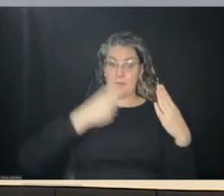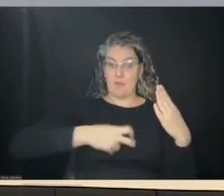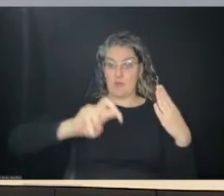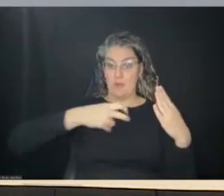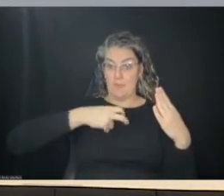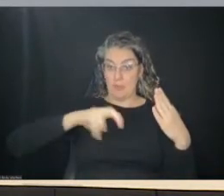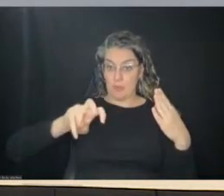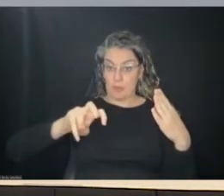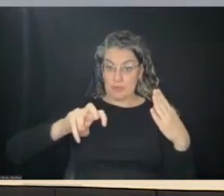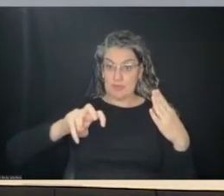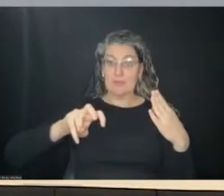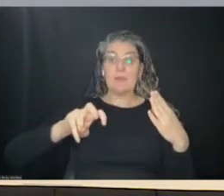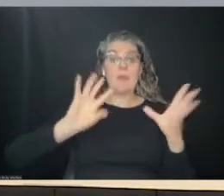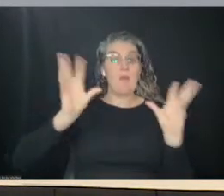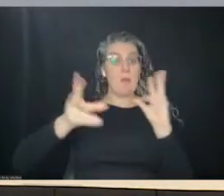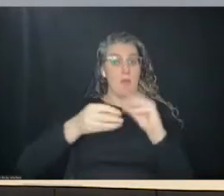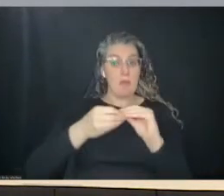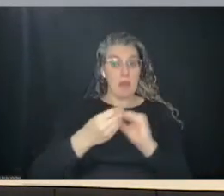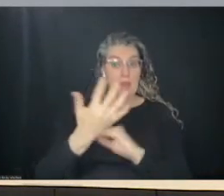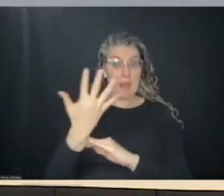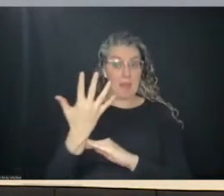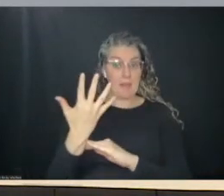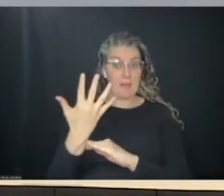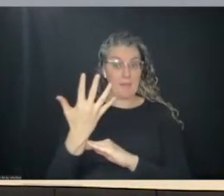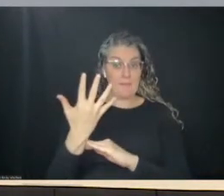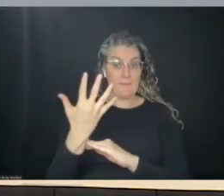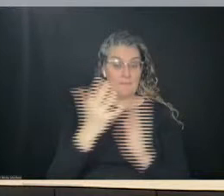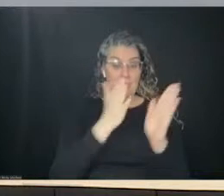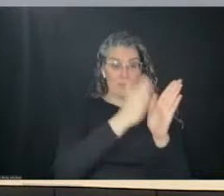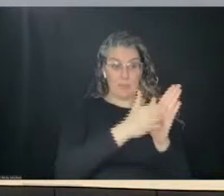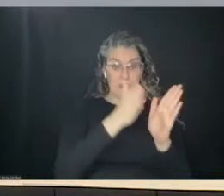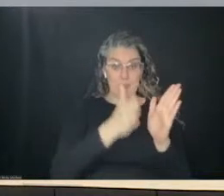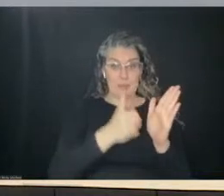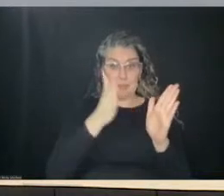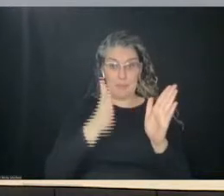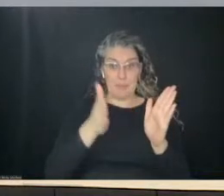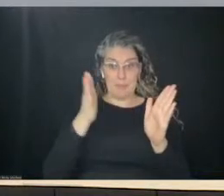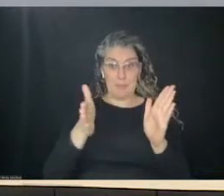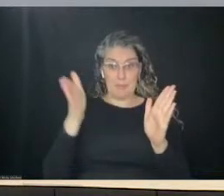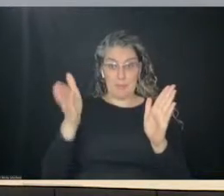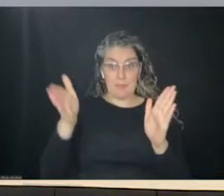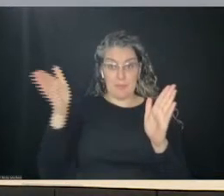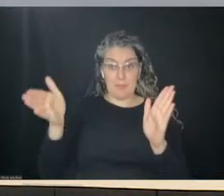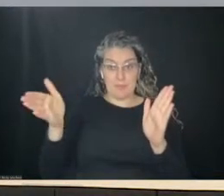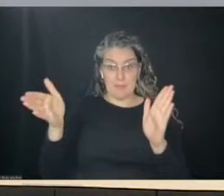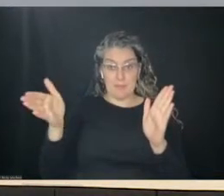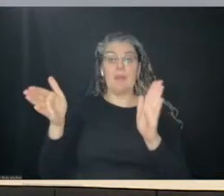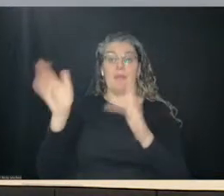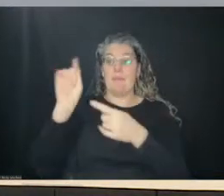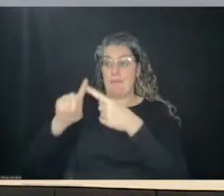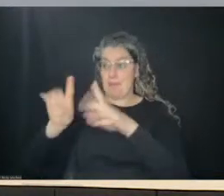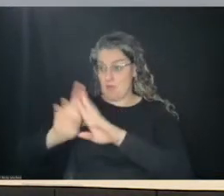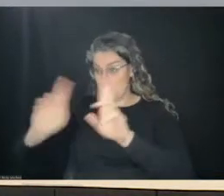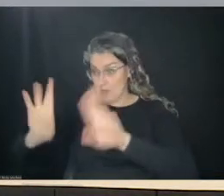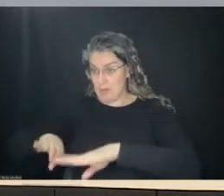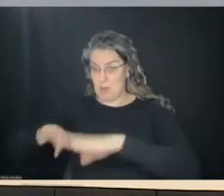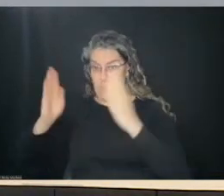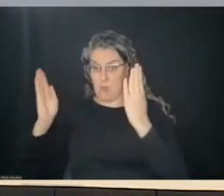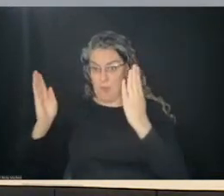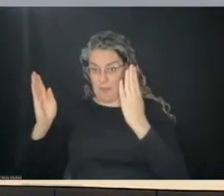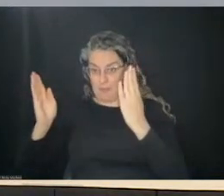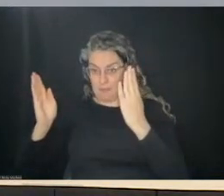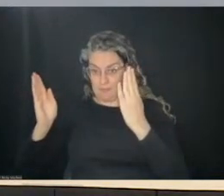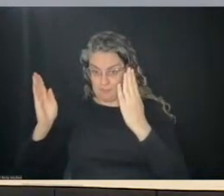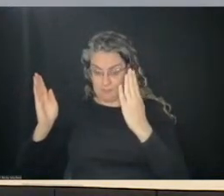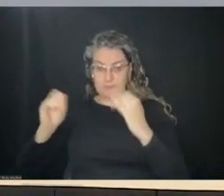is a 5-step plan or a blueprint that will guide us through the last months of this global pandemic. The measures in the plan